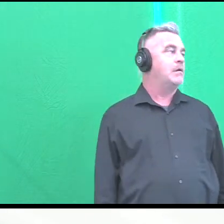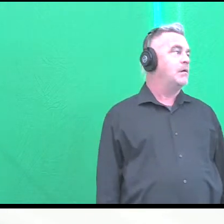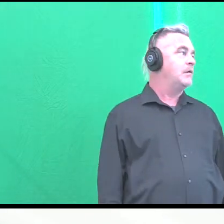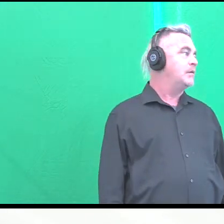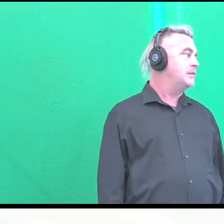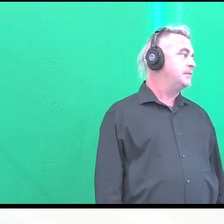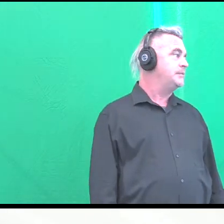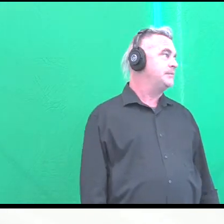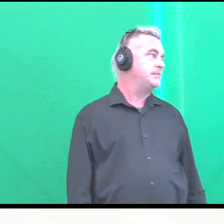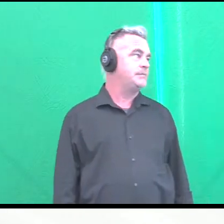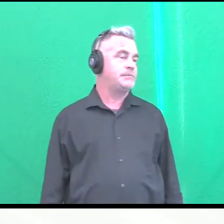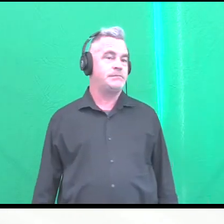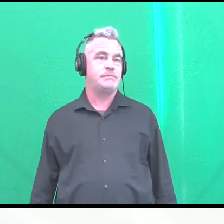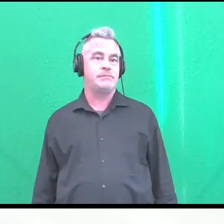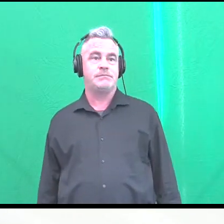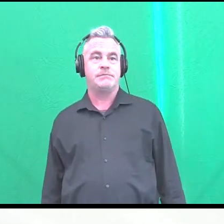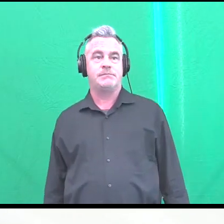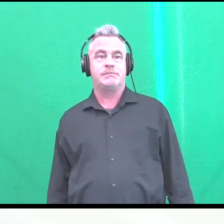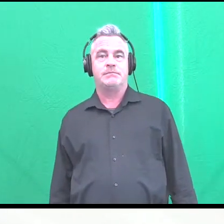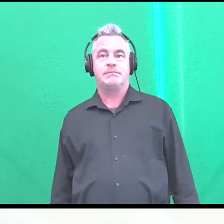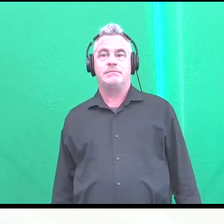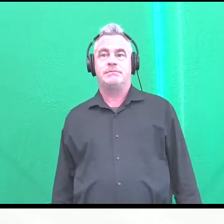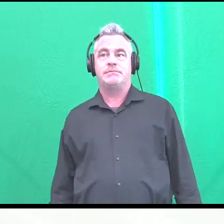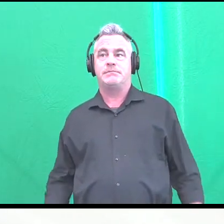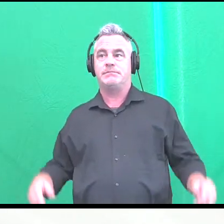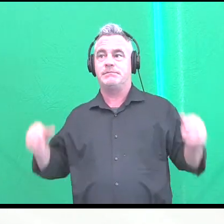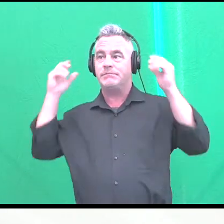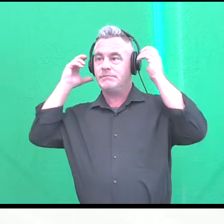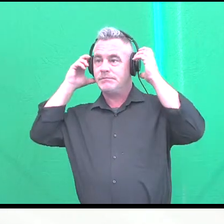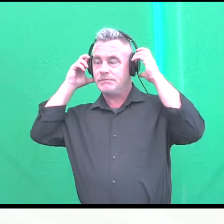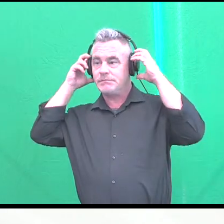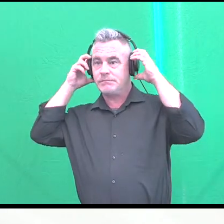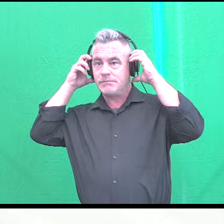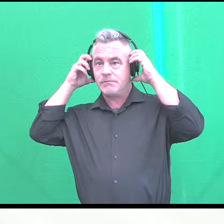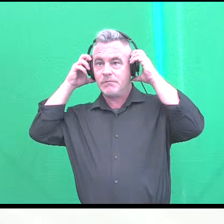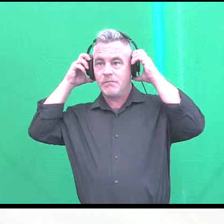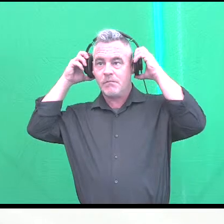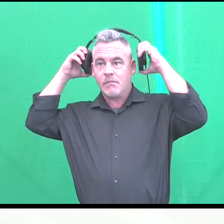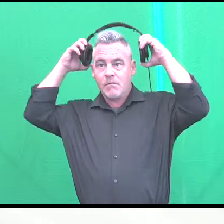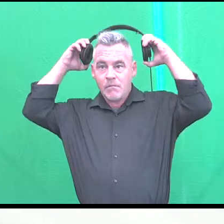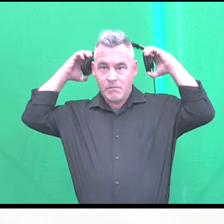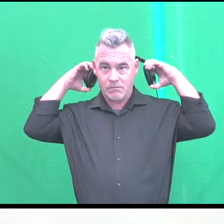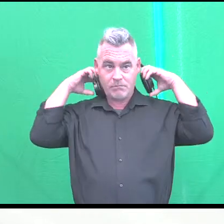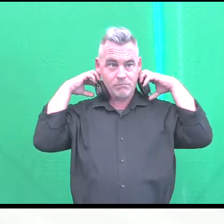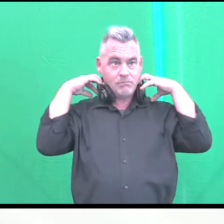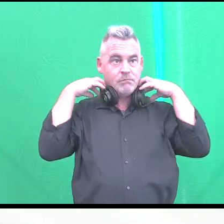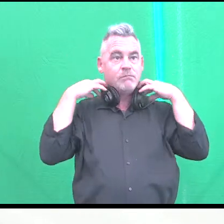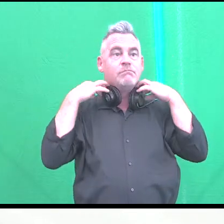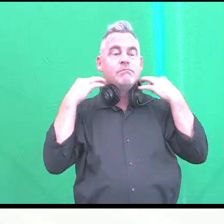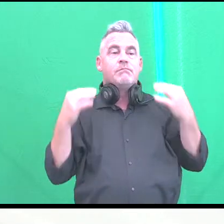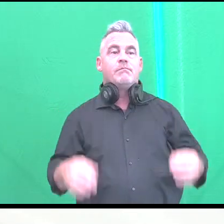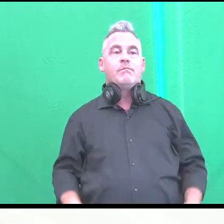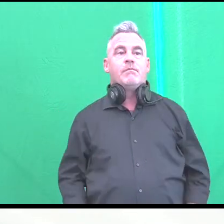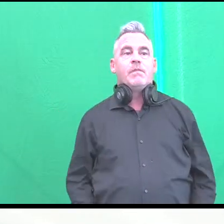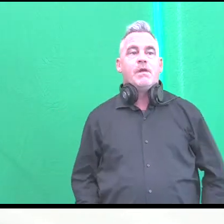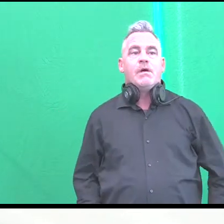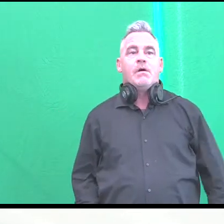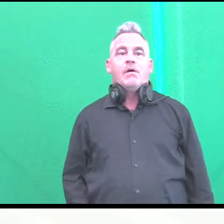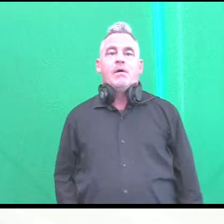Jarrell? Here. Member Espericueta? Here. Member Girardi? Here. And Member Cornett is absent. Thank